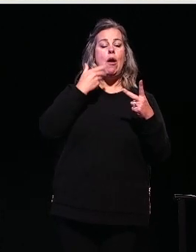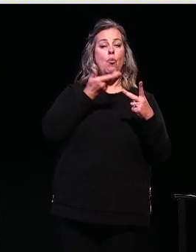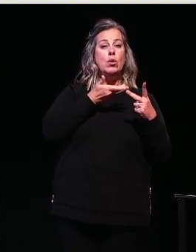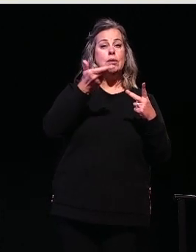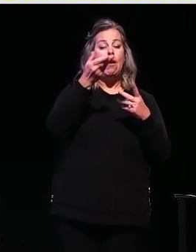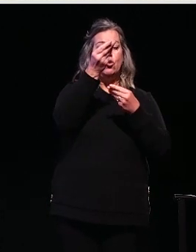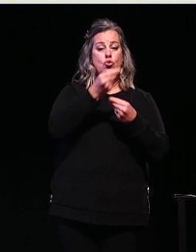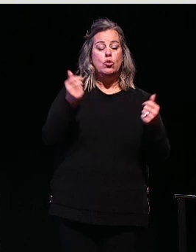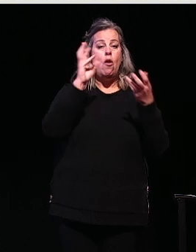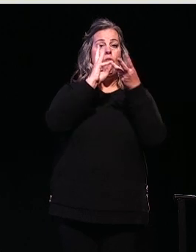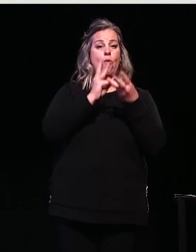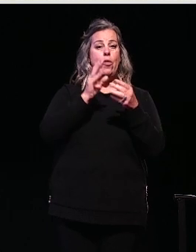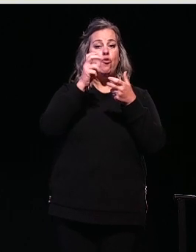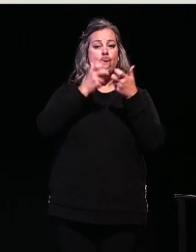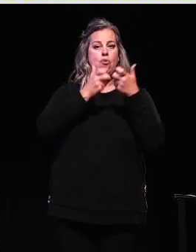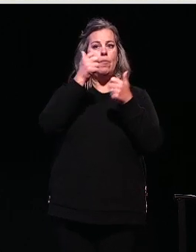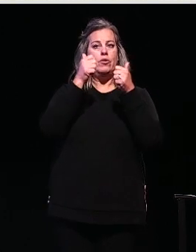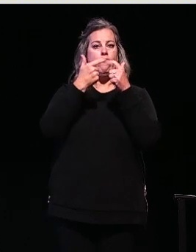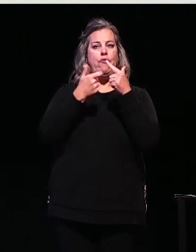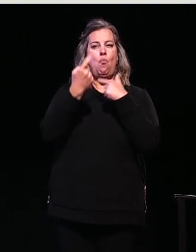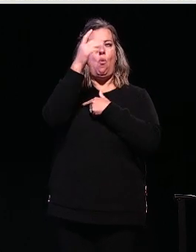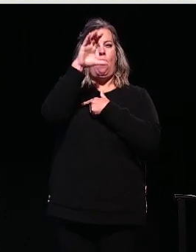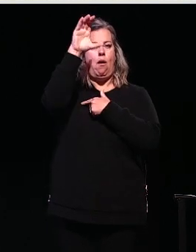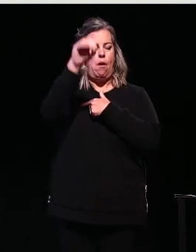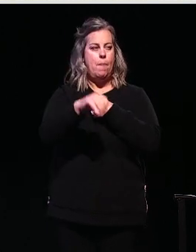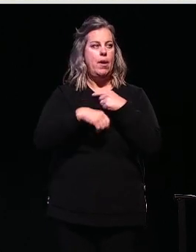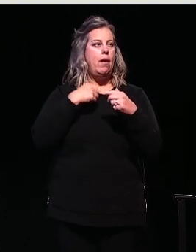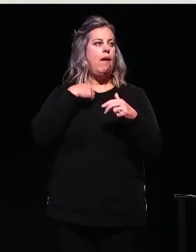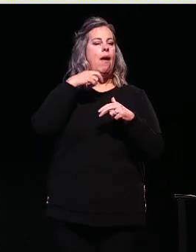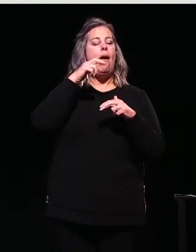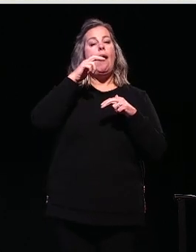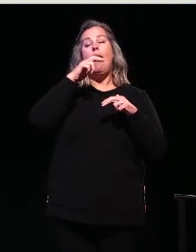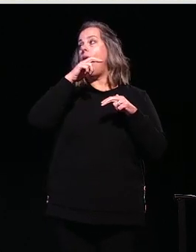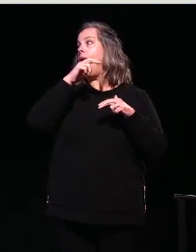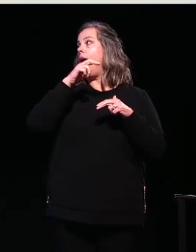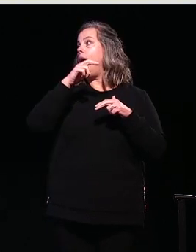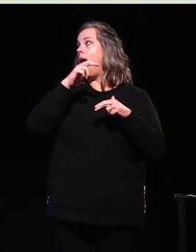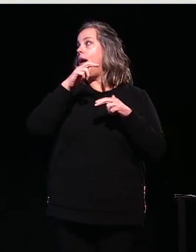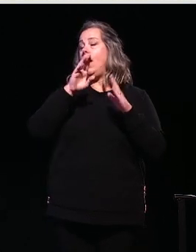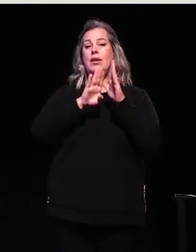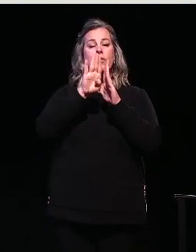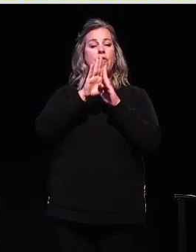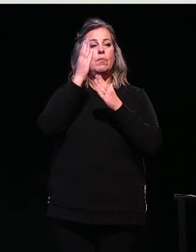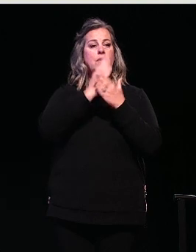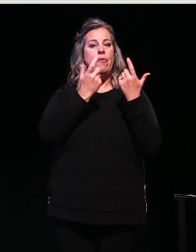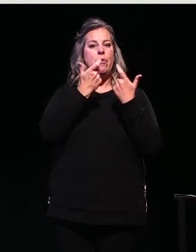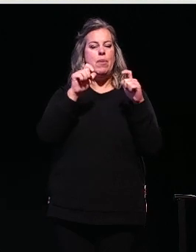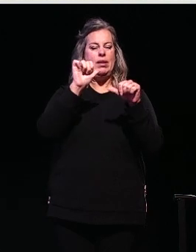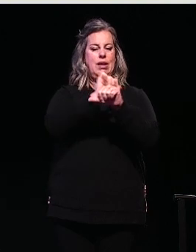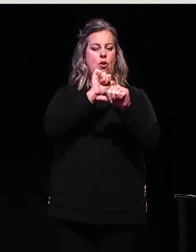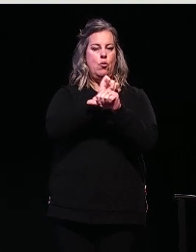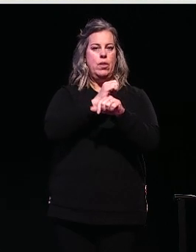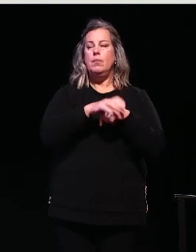to solve weather problems having to do with shipping and logistics. I also built some of the biggest pricing algorithms for the largest PBM in the country, as well